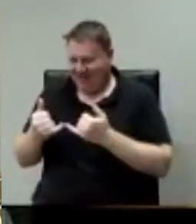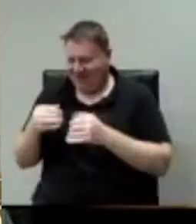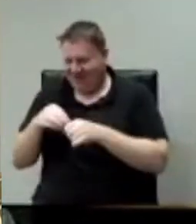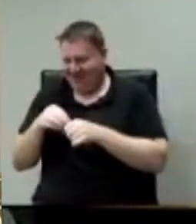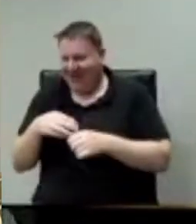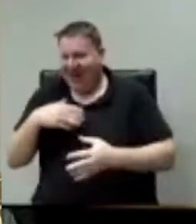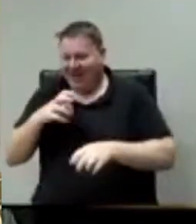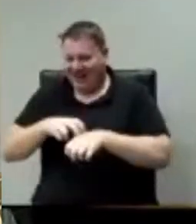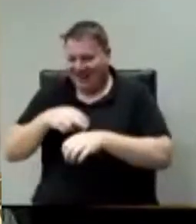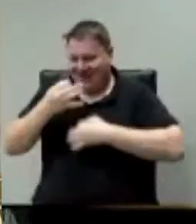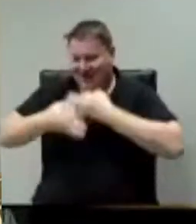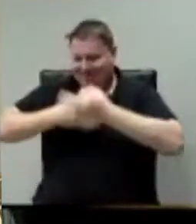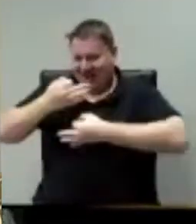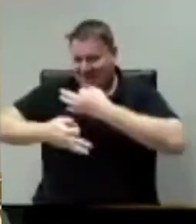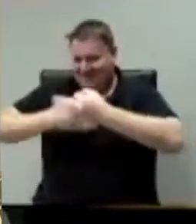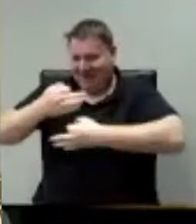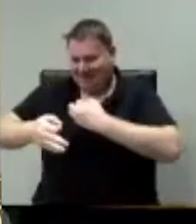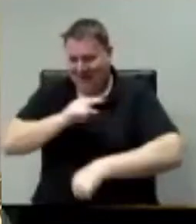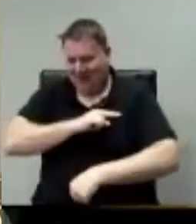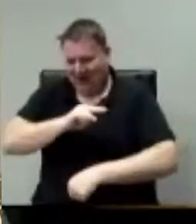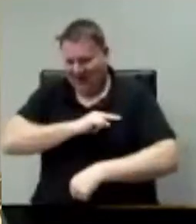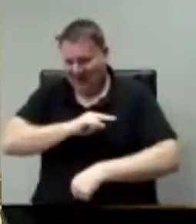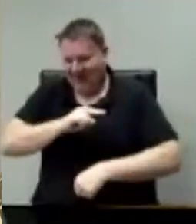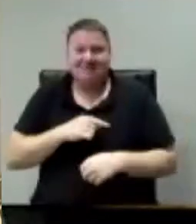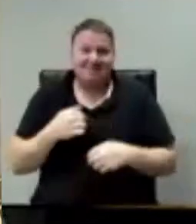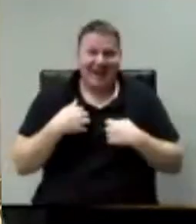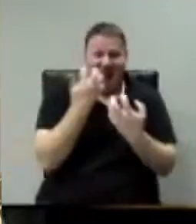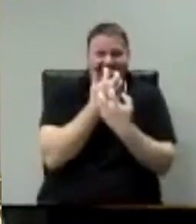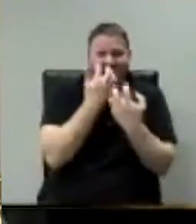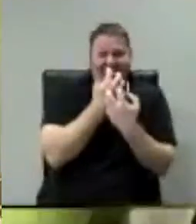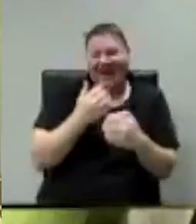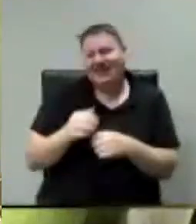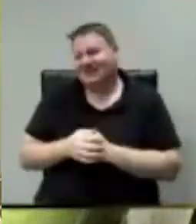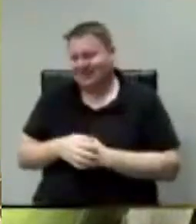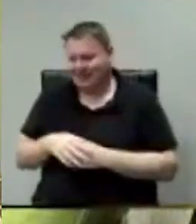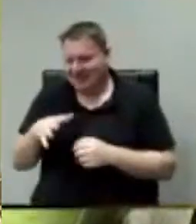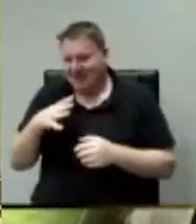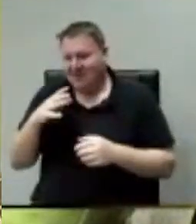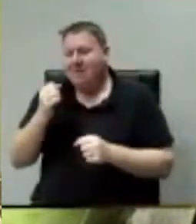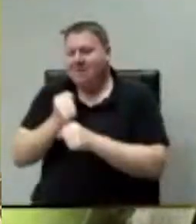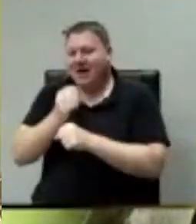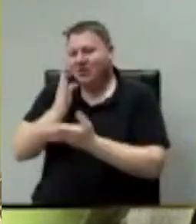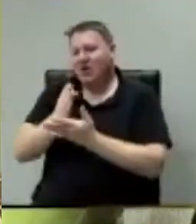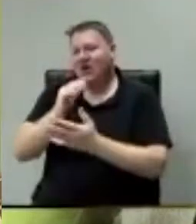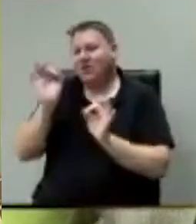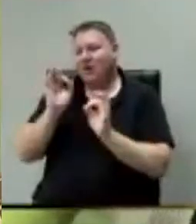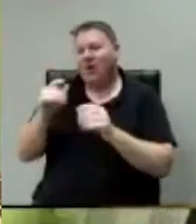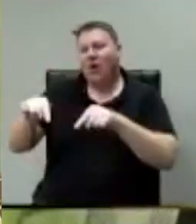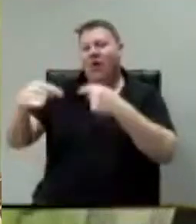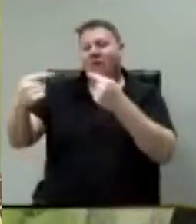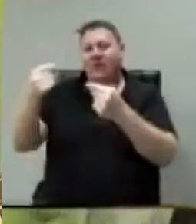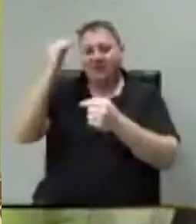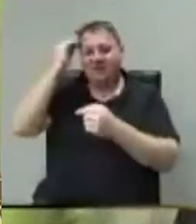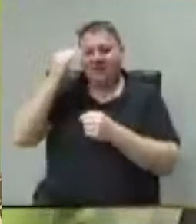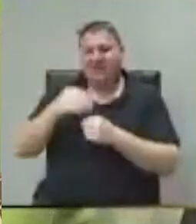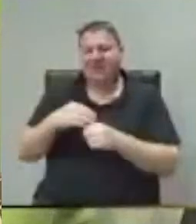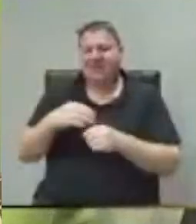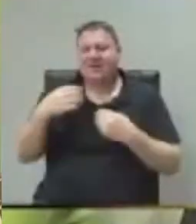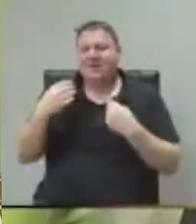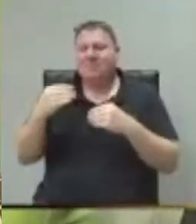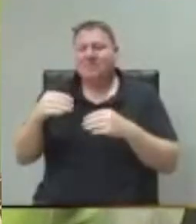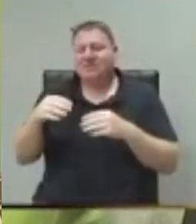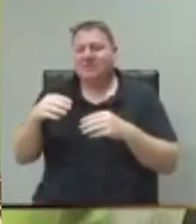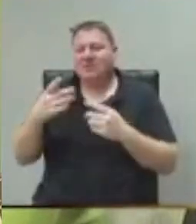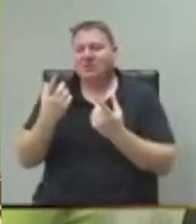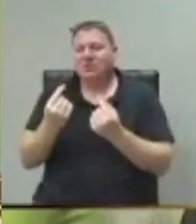you have to explain yourself on why was afraid. You don't have a conflict of interest. Are you not doing business with